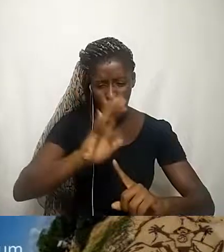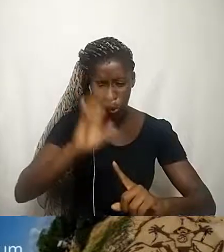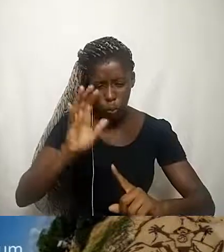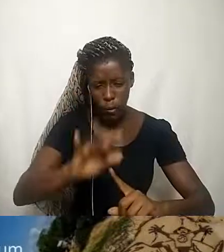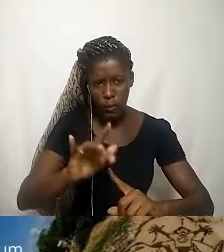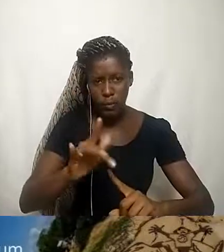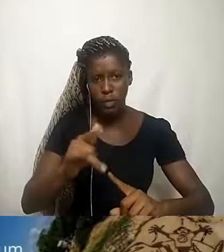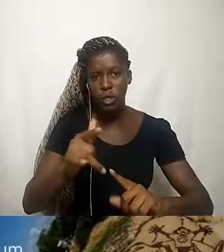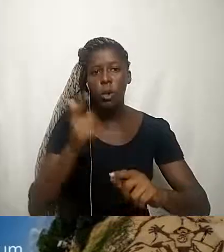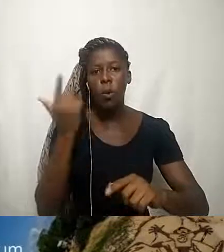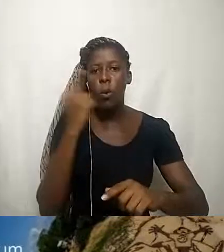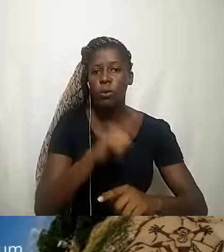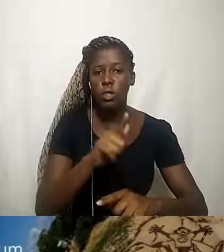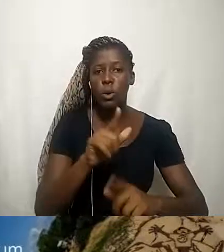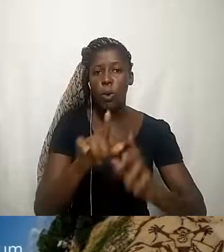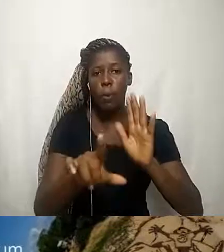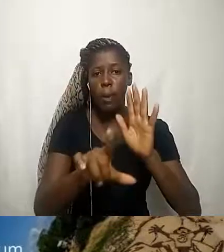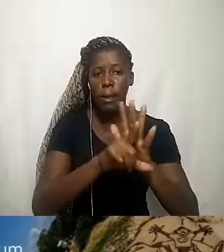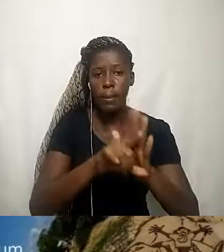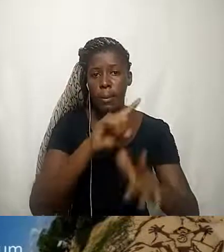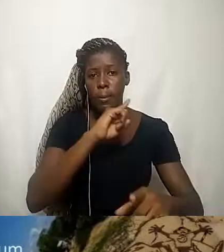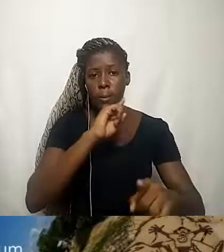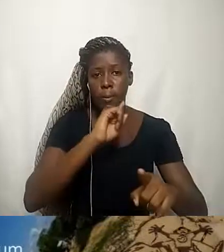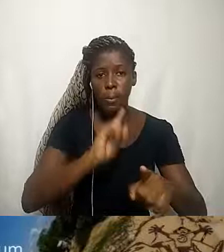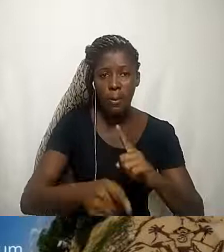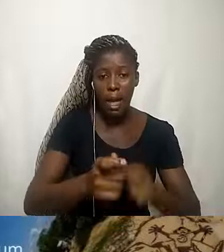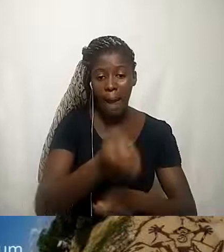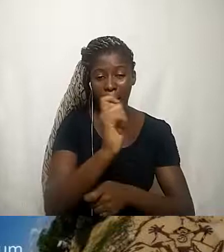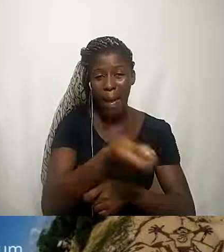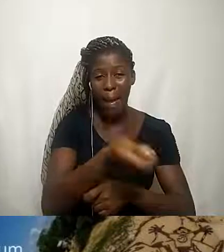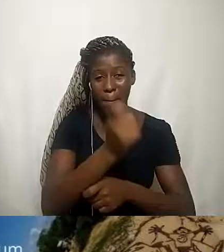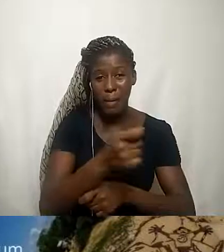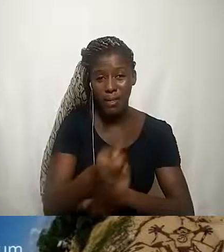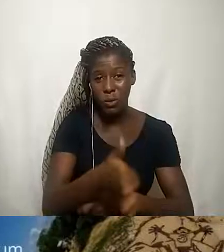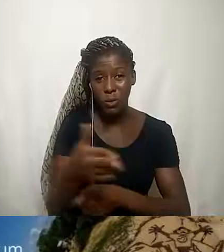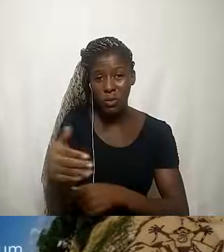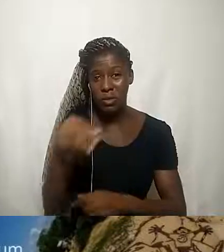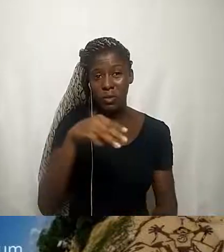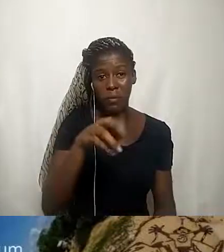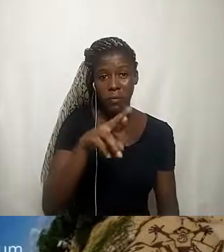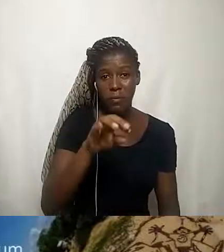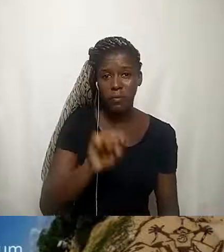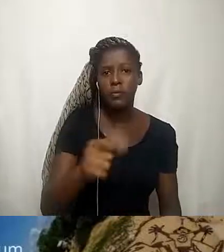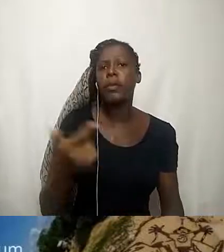influence to get limitation on the fishing of